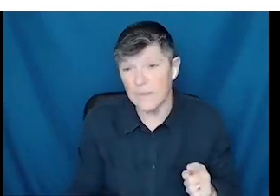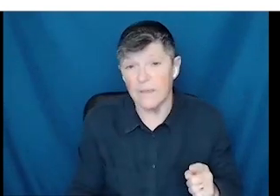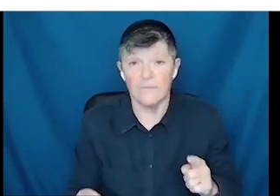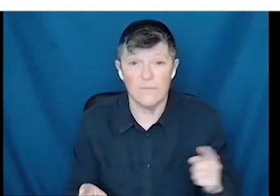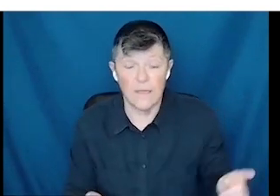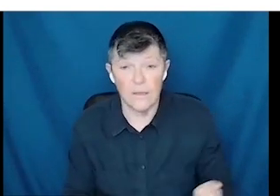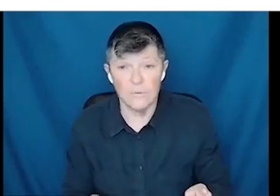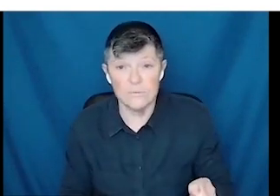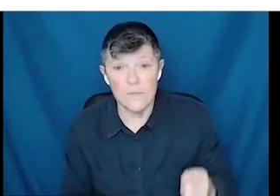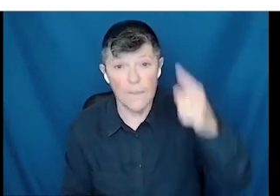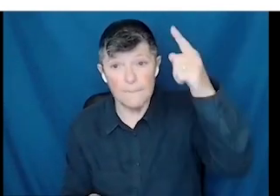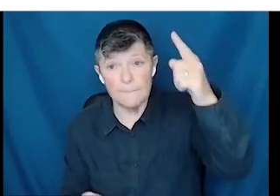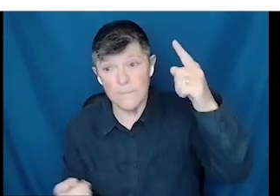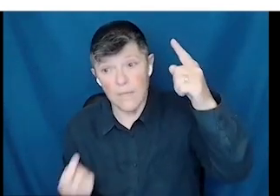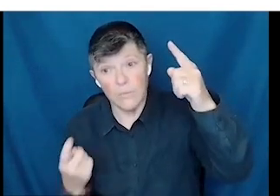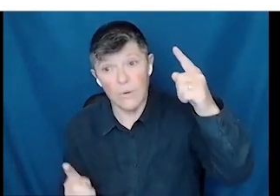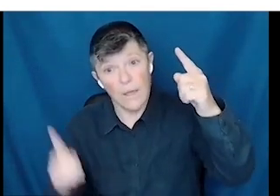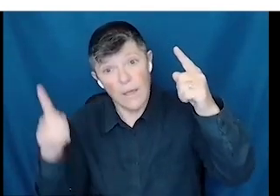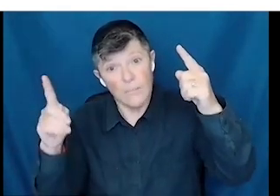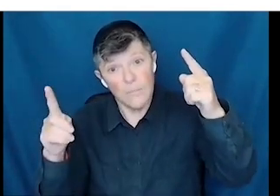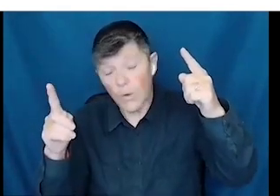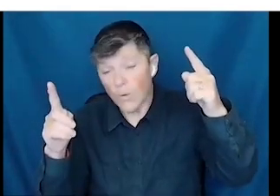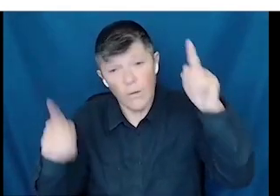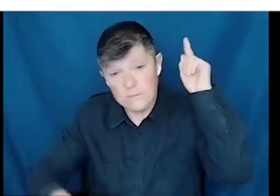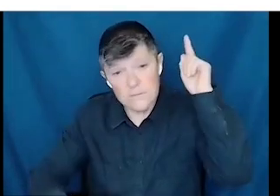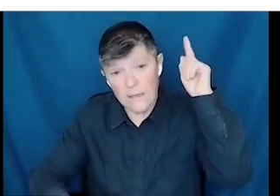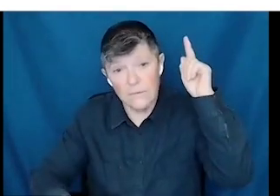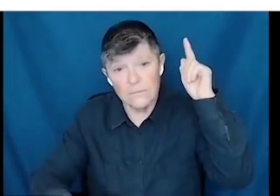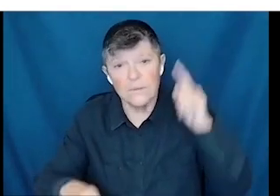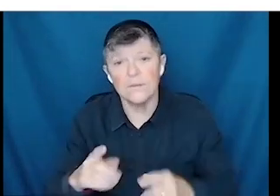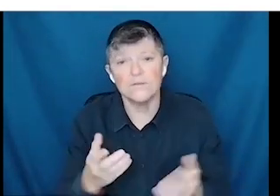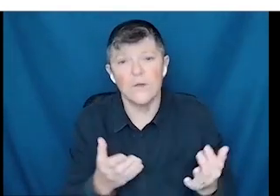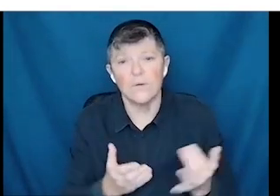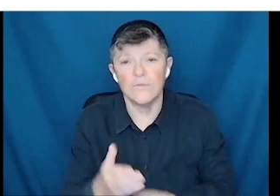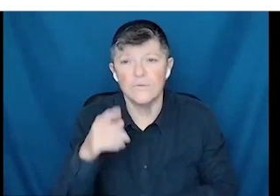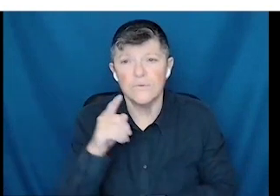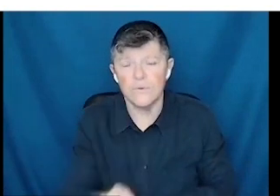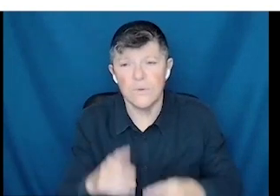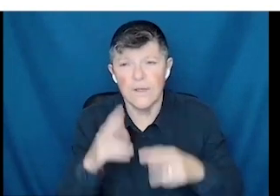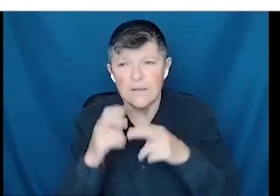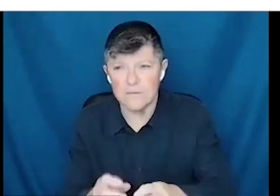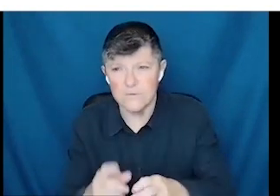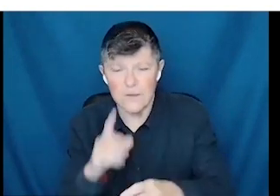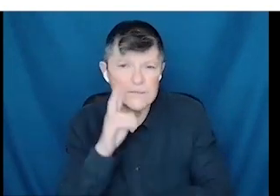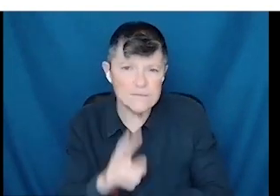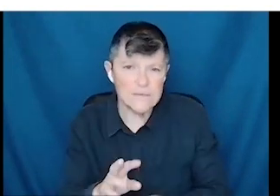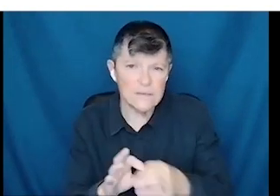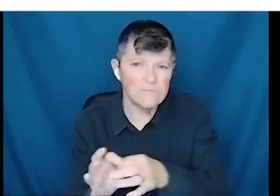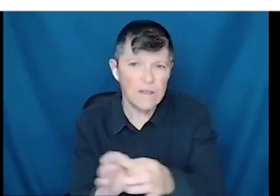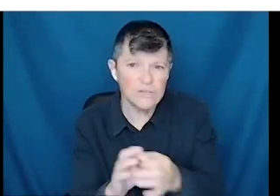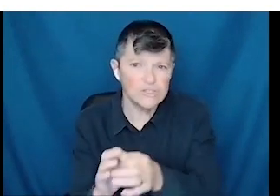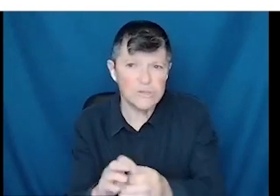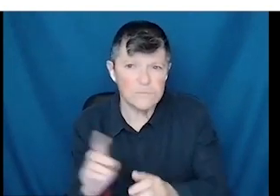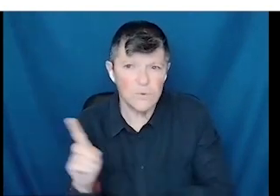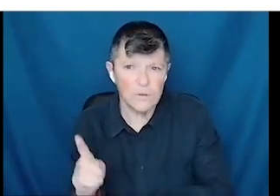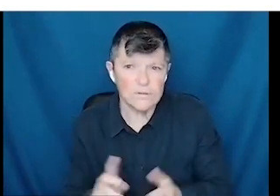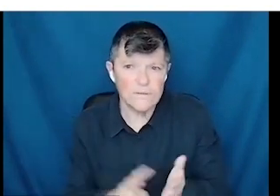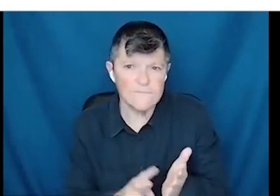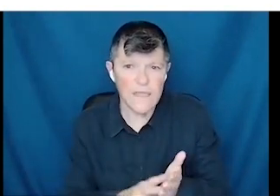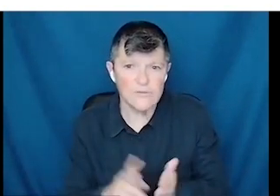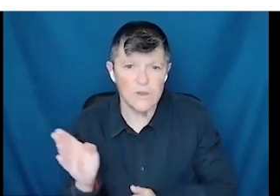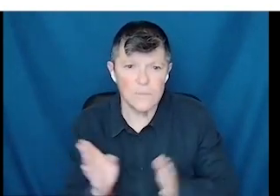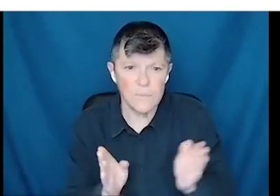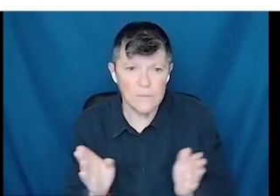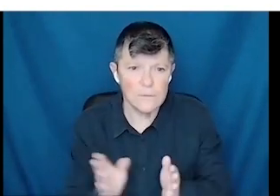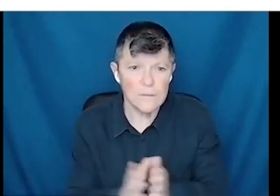variable go down? Through correlation analysis, we can see what the relationship between the two variables is. For example, as the amount of time spent on